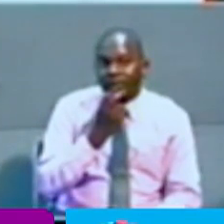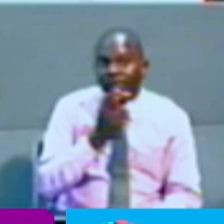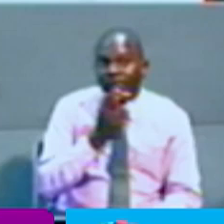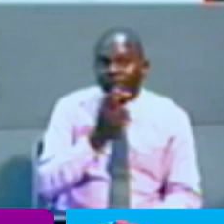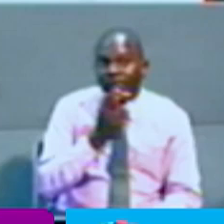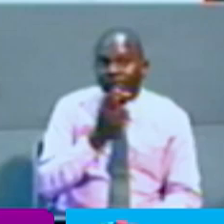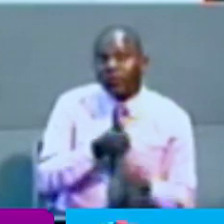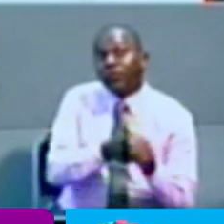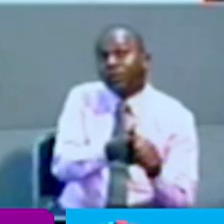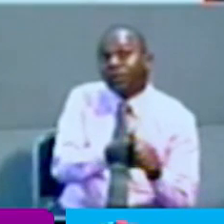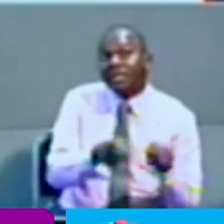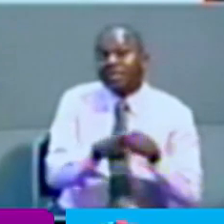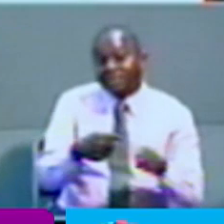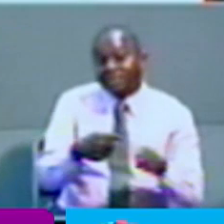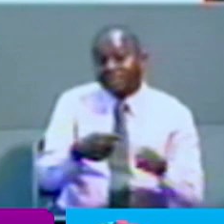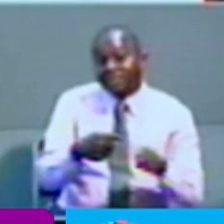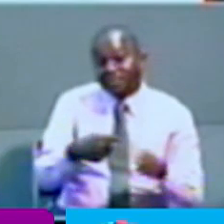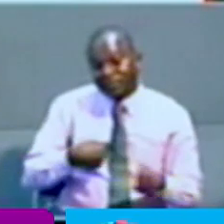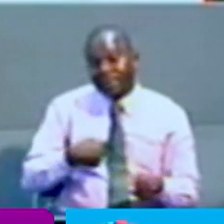and we follow. Even me, I'm saying